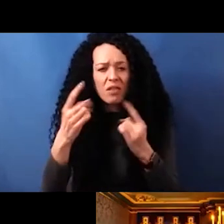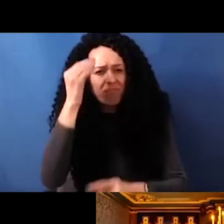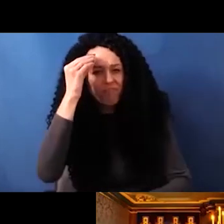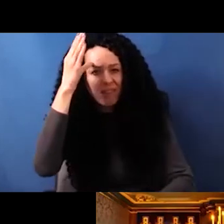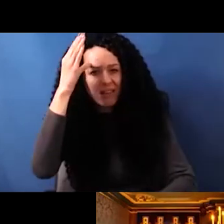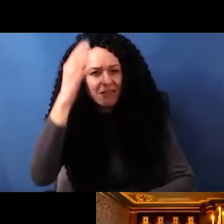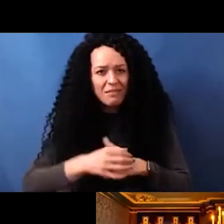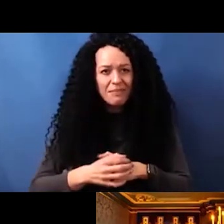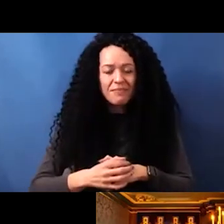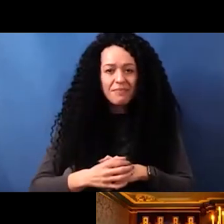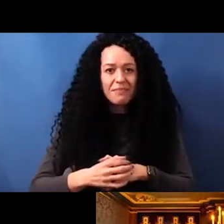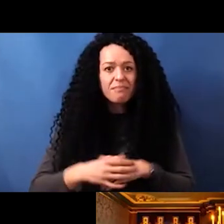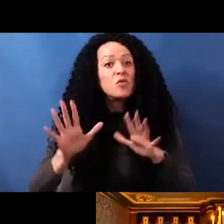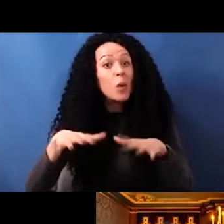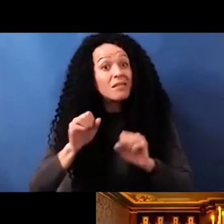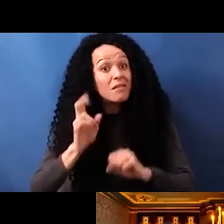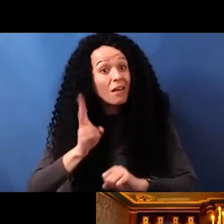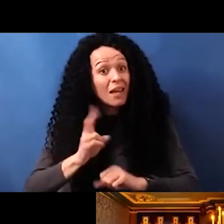So, let's begin again.